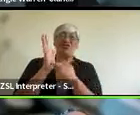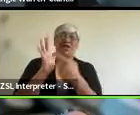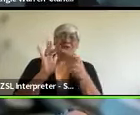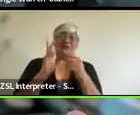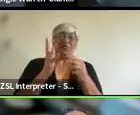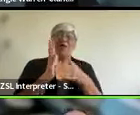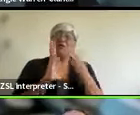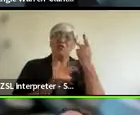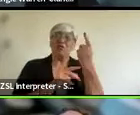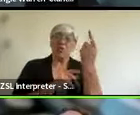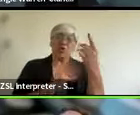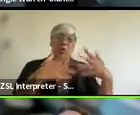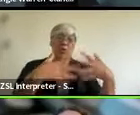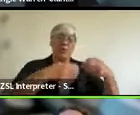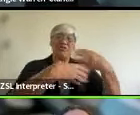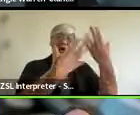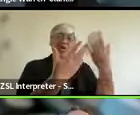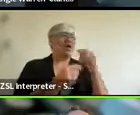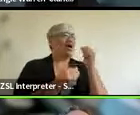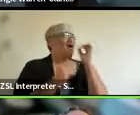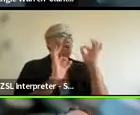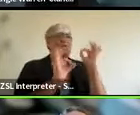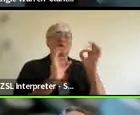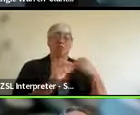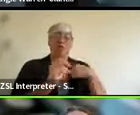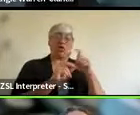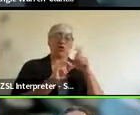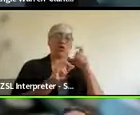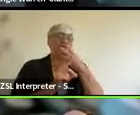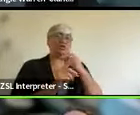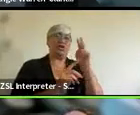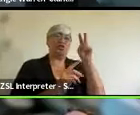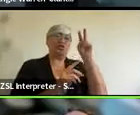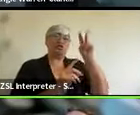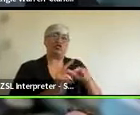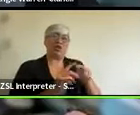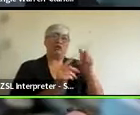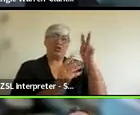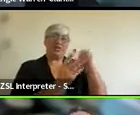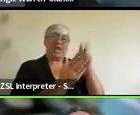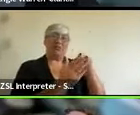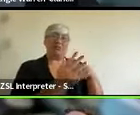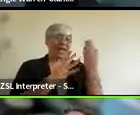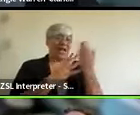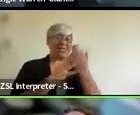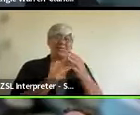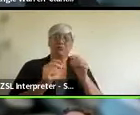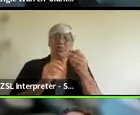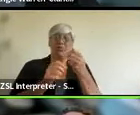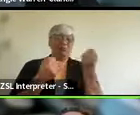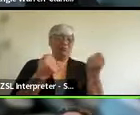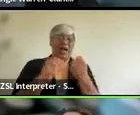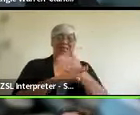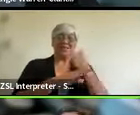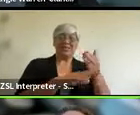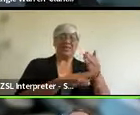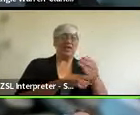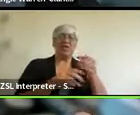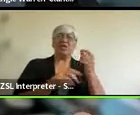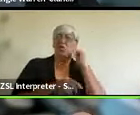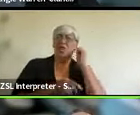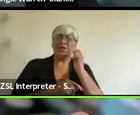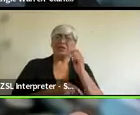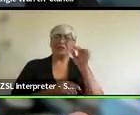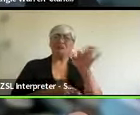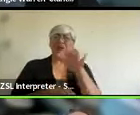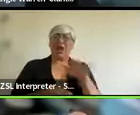start, especially if you're using a screen reader, which my daughter does. There's accessible parking. restrooms have braille in them, which is really important